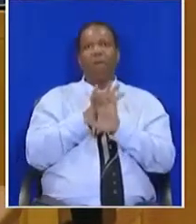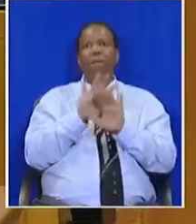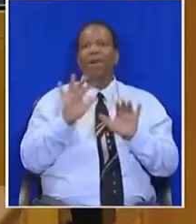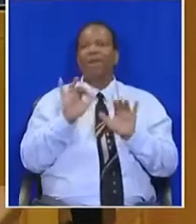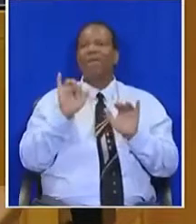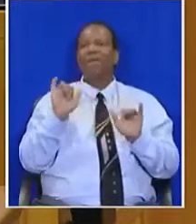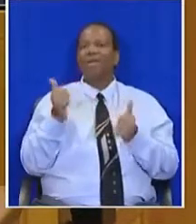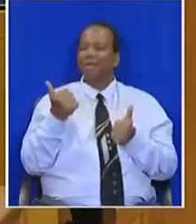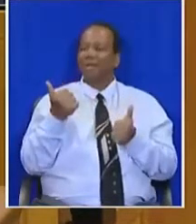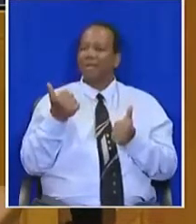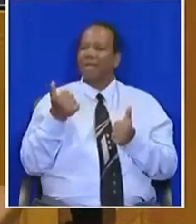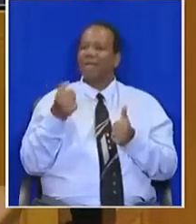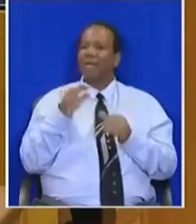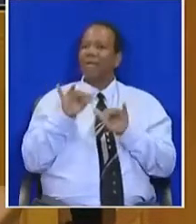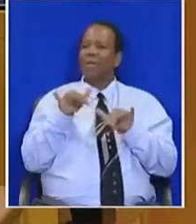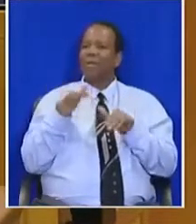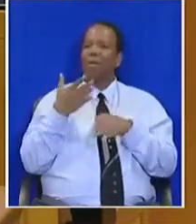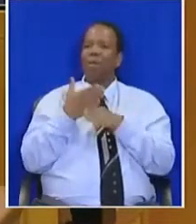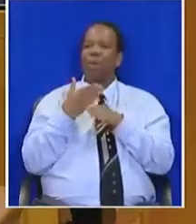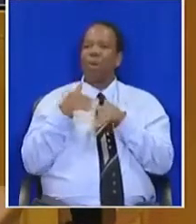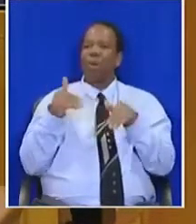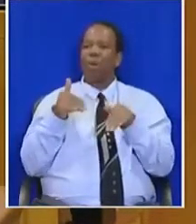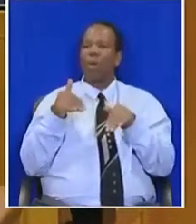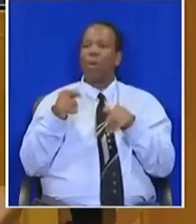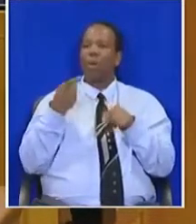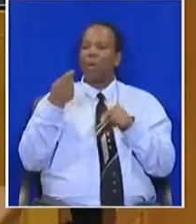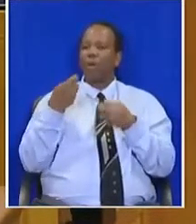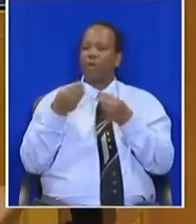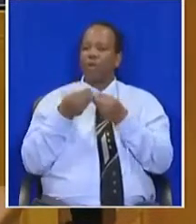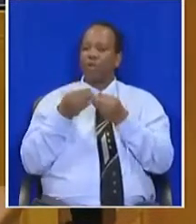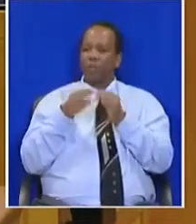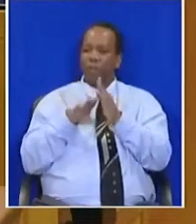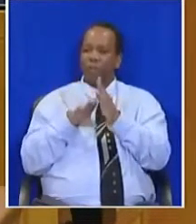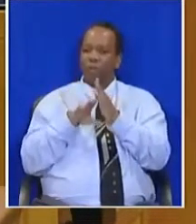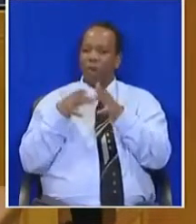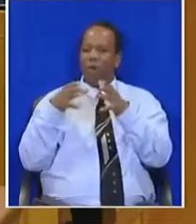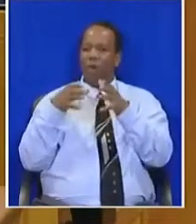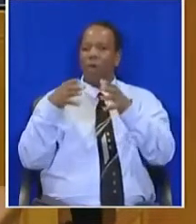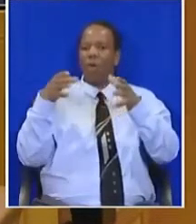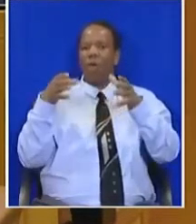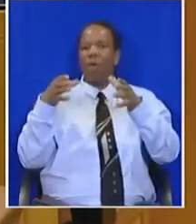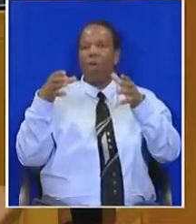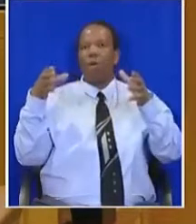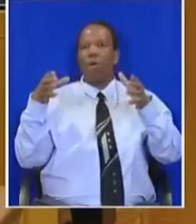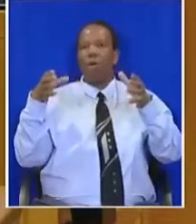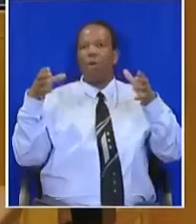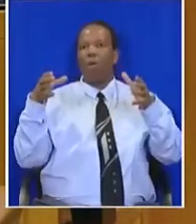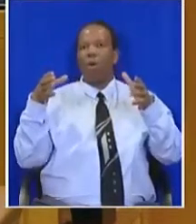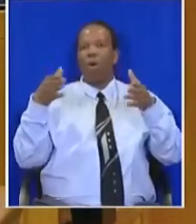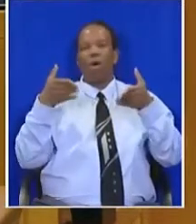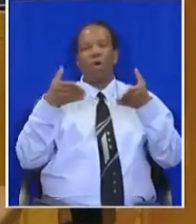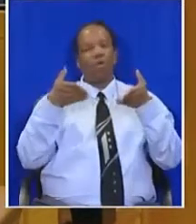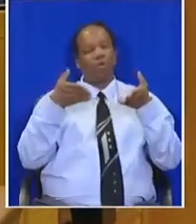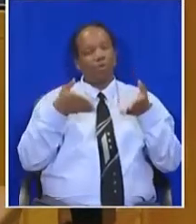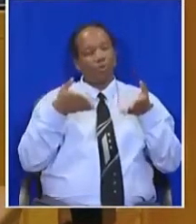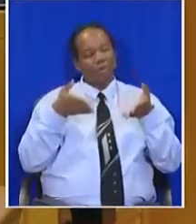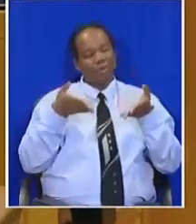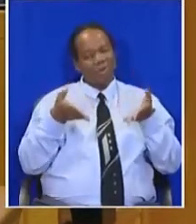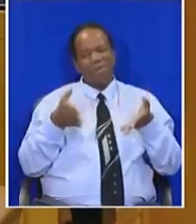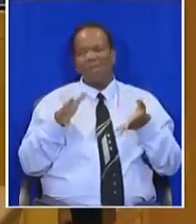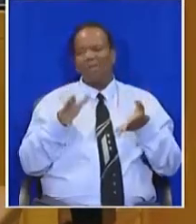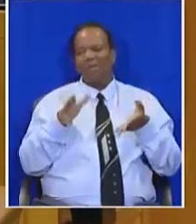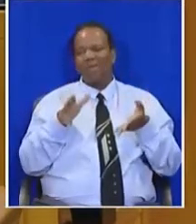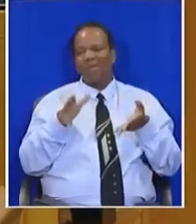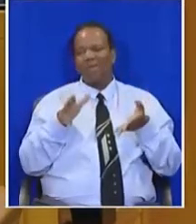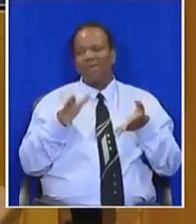going up and up. The reality of it is that today we are at an all-time high as far as unemployment is concerned, and